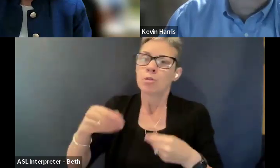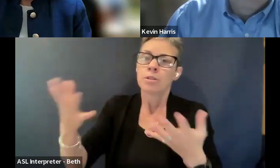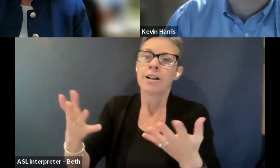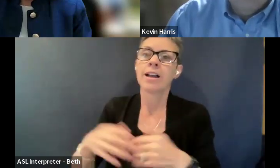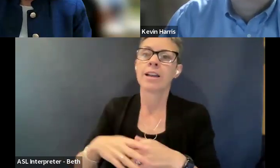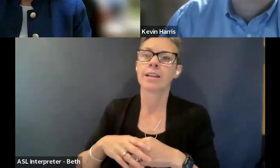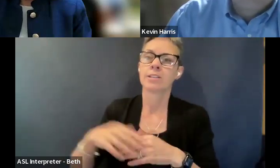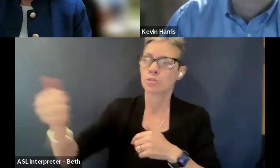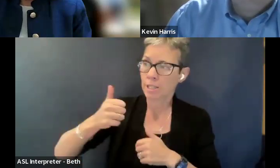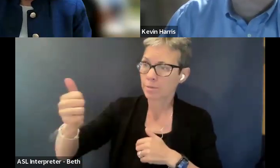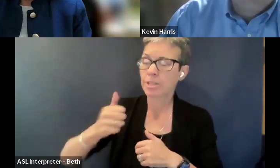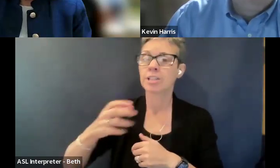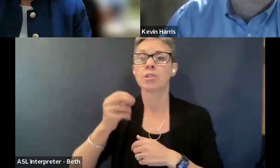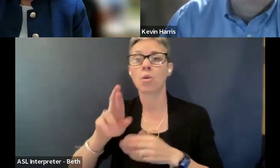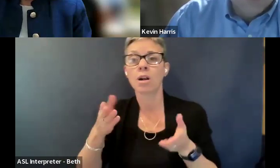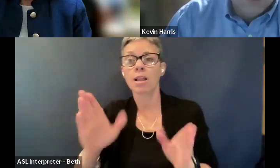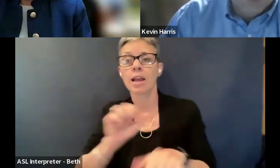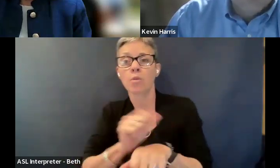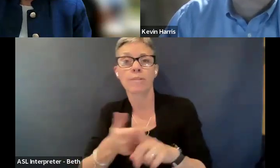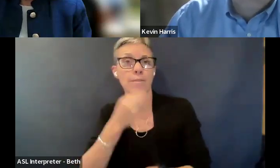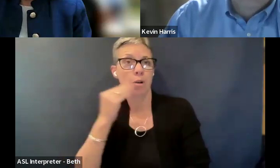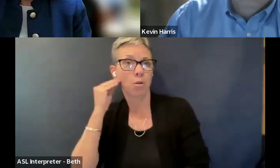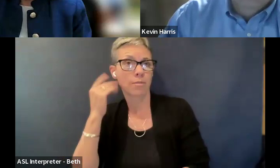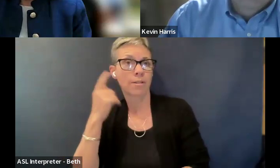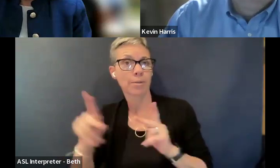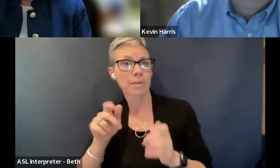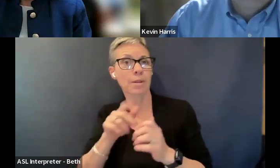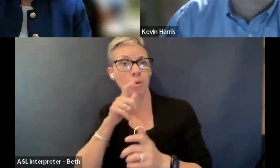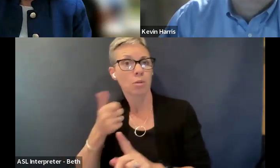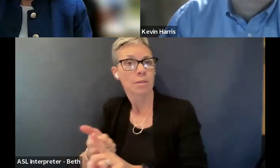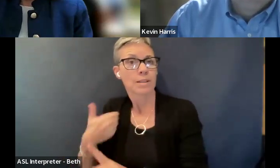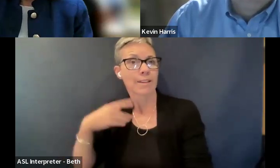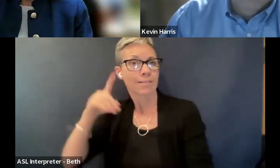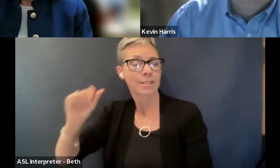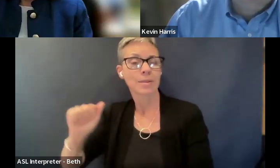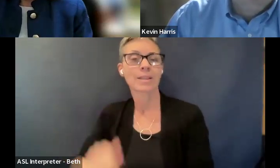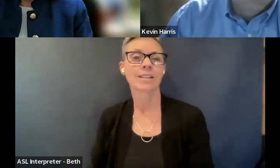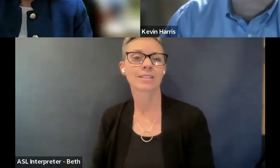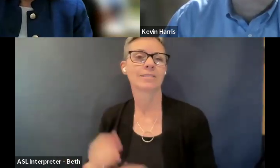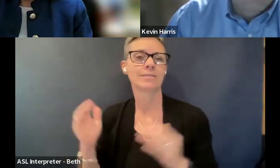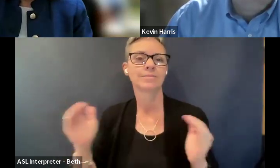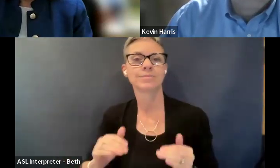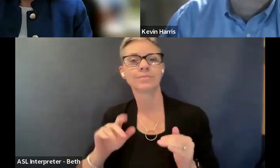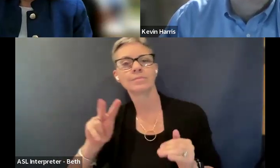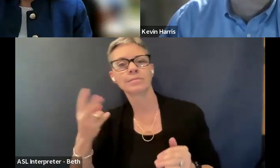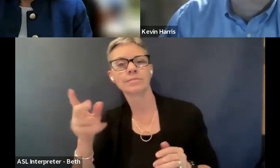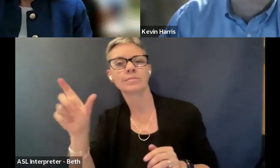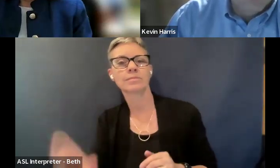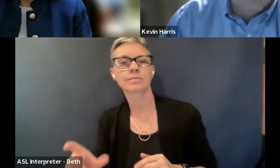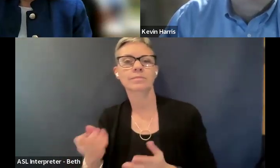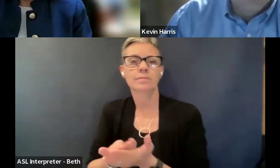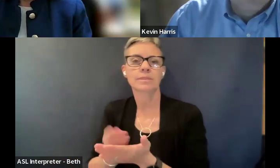allow work from home options for people with disabilities. The next, going on to the second column there, fund